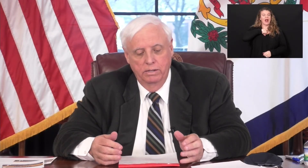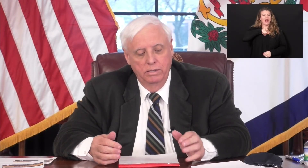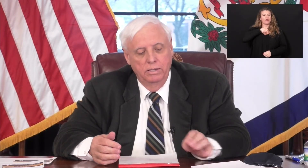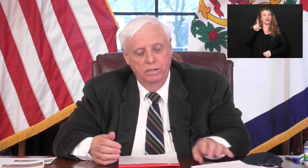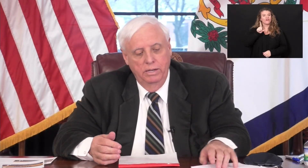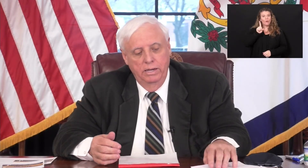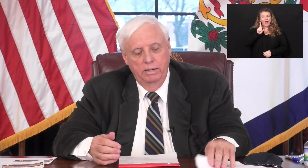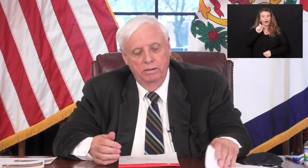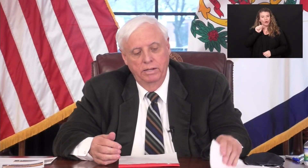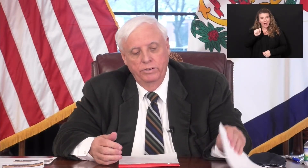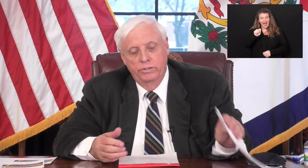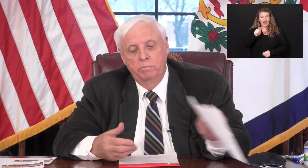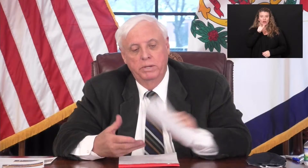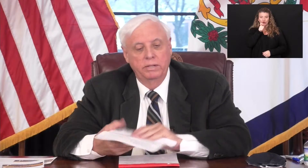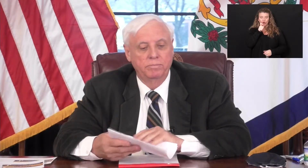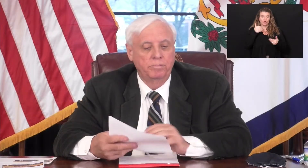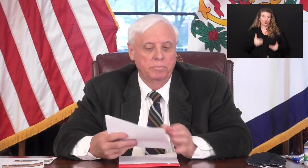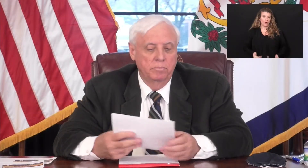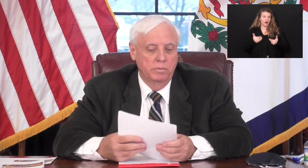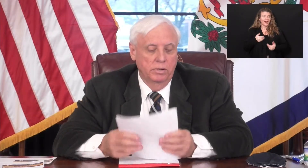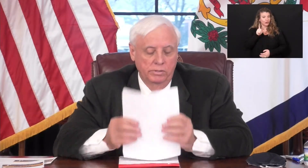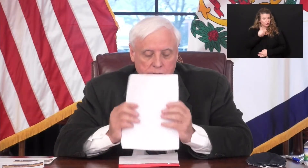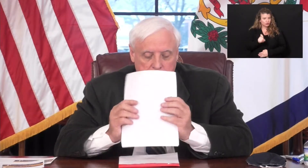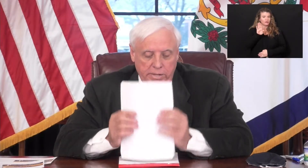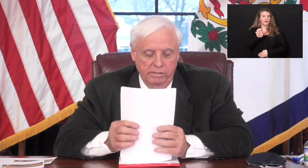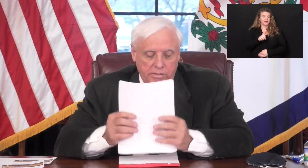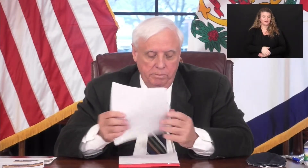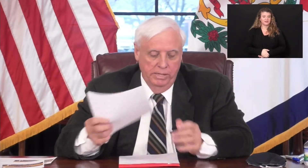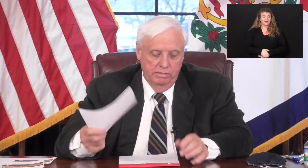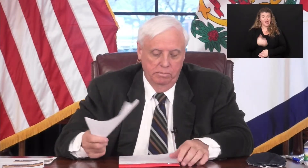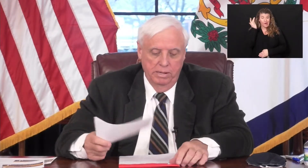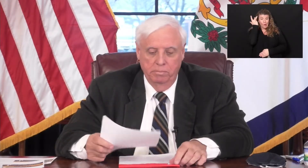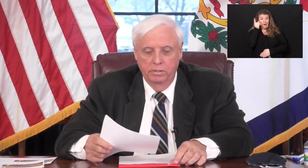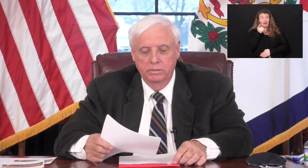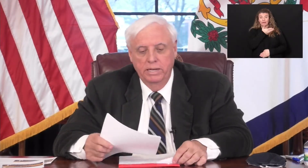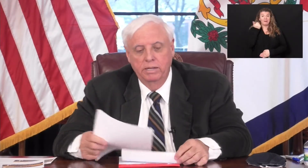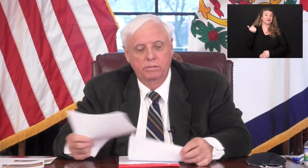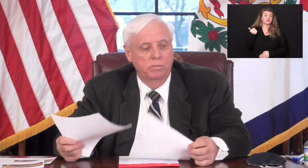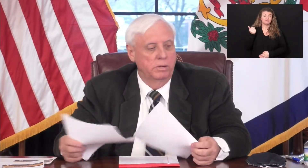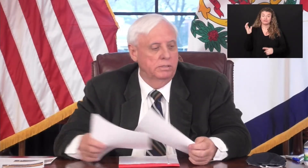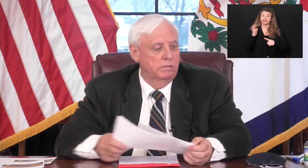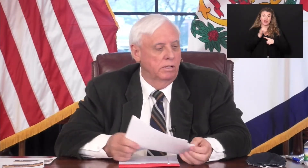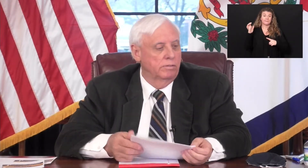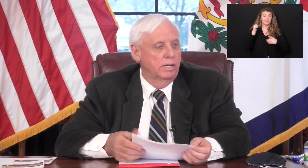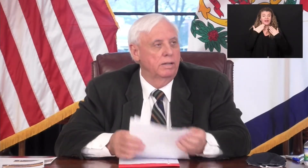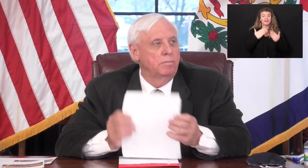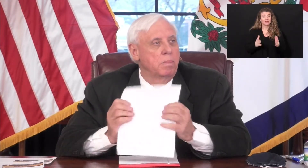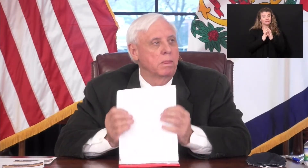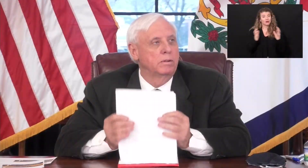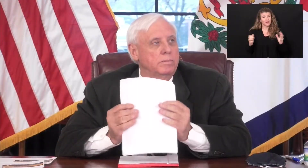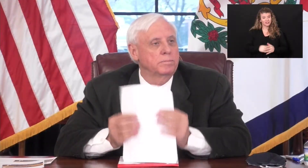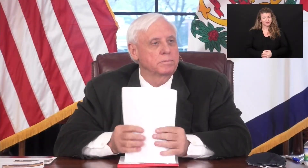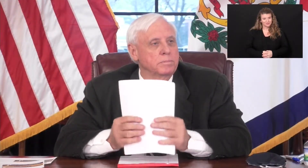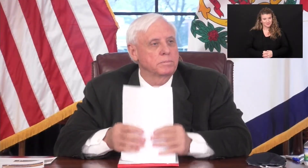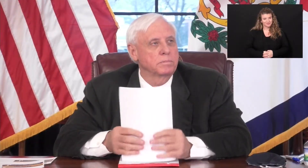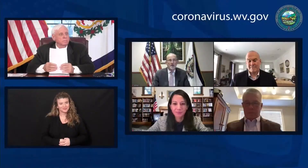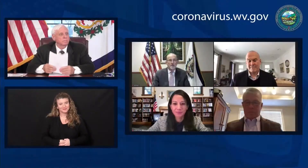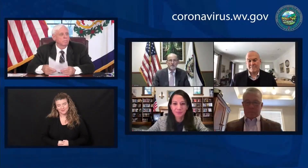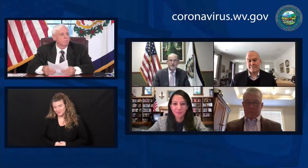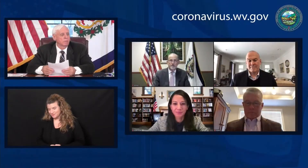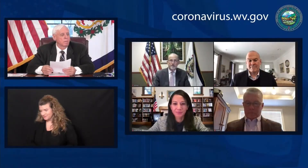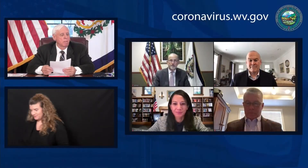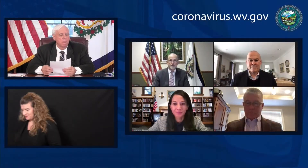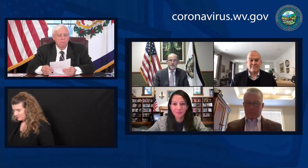and you should be, because you're the best of the best in my book. Thank you so much. That's all I've got. All right,